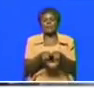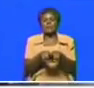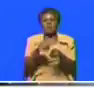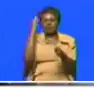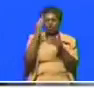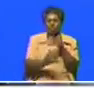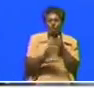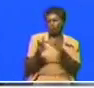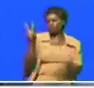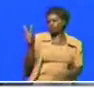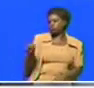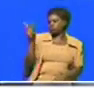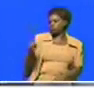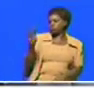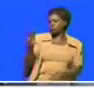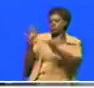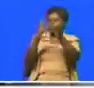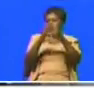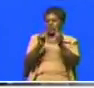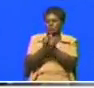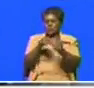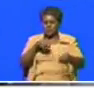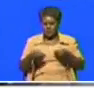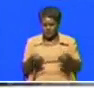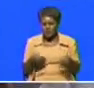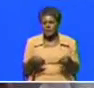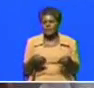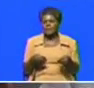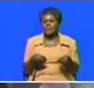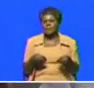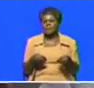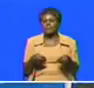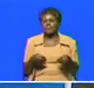stigma that is associated with disability.